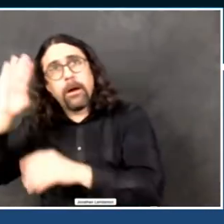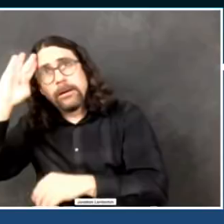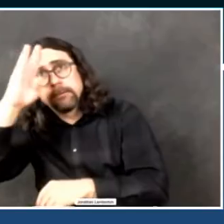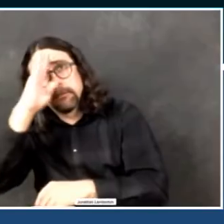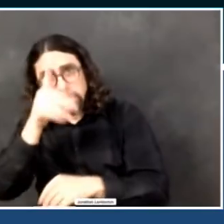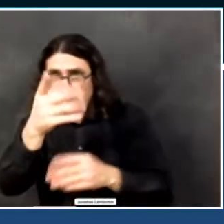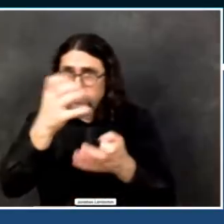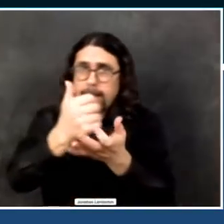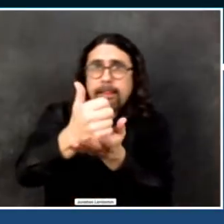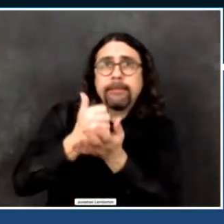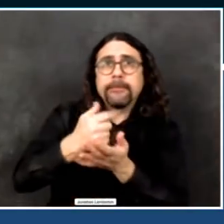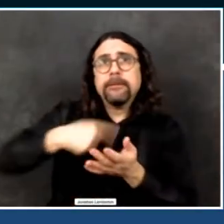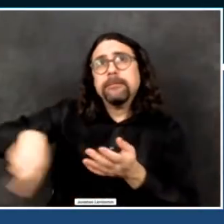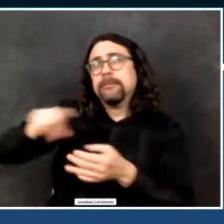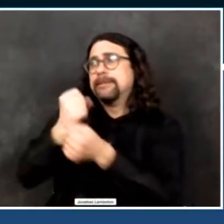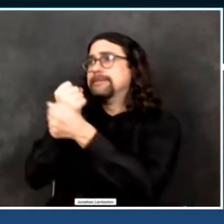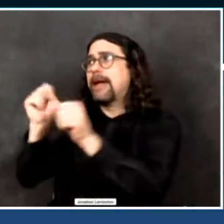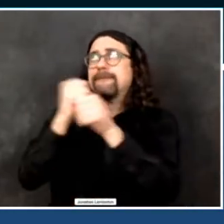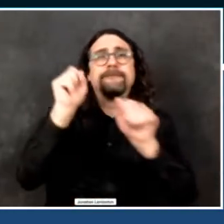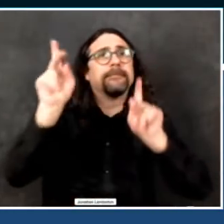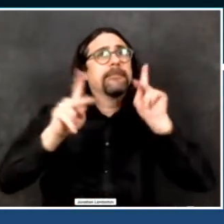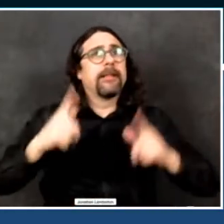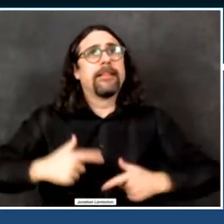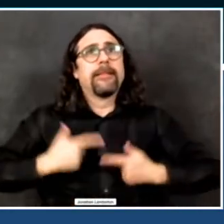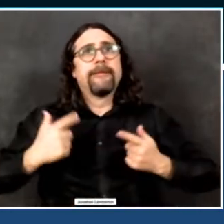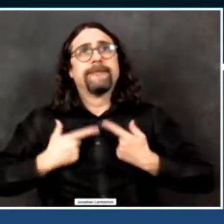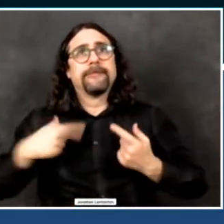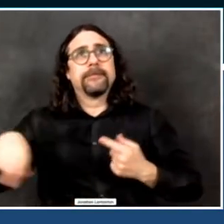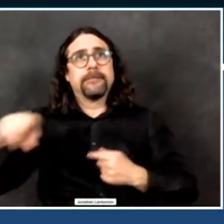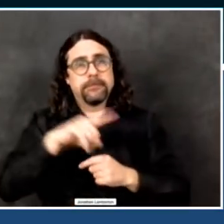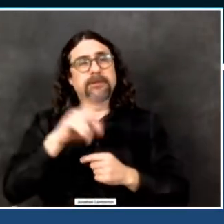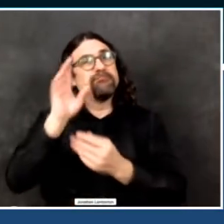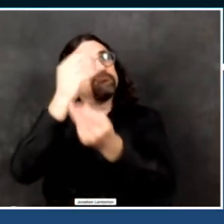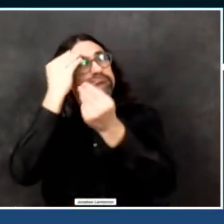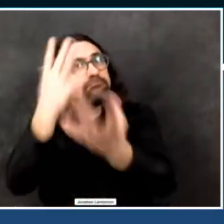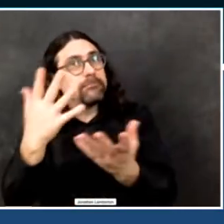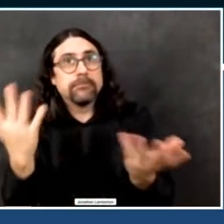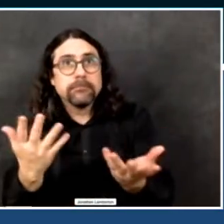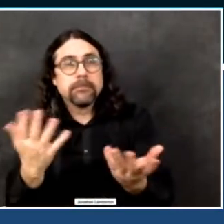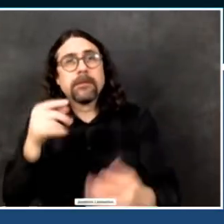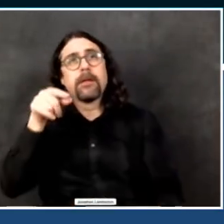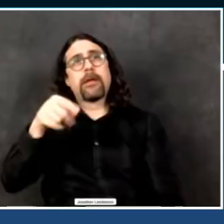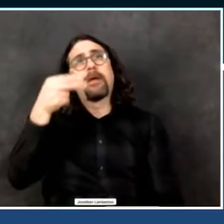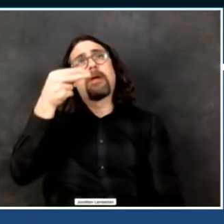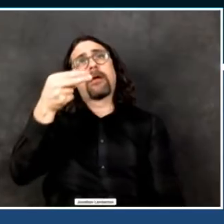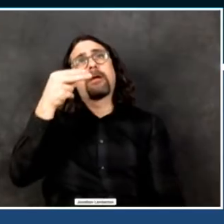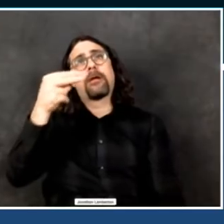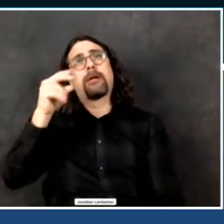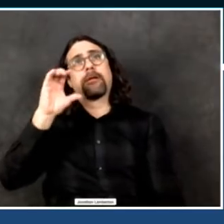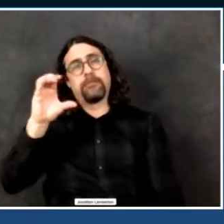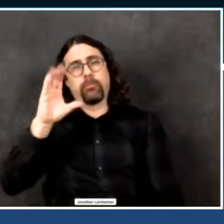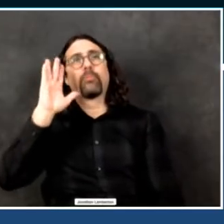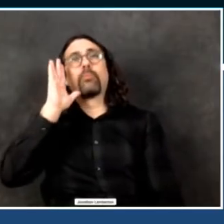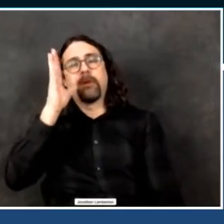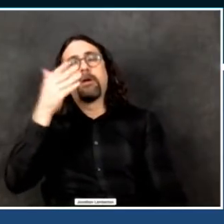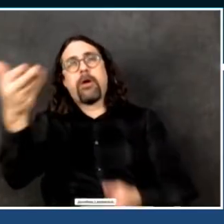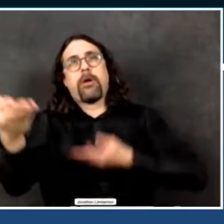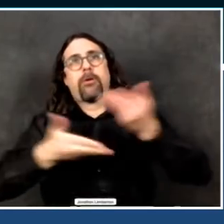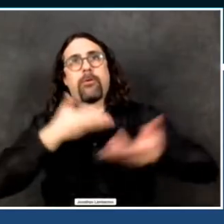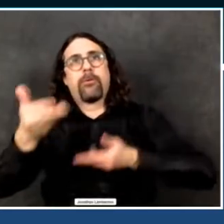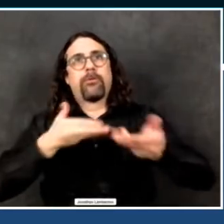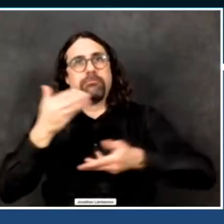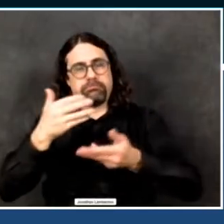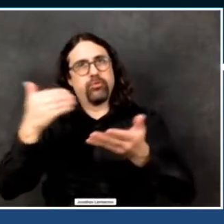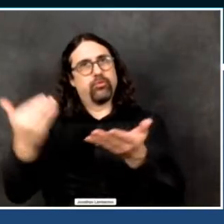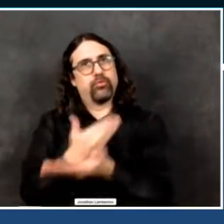hiring 500 non-clinical staff, so not medical staff, folks who can help transport patients, who can work on